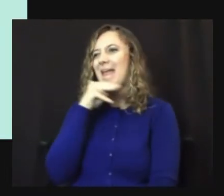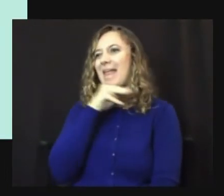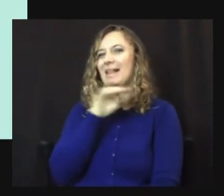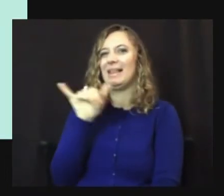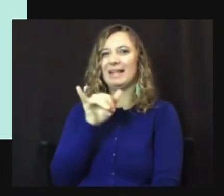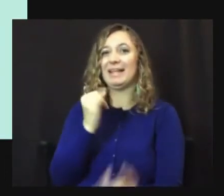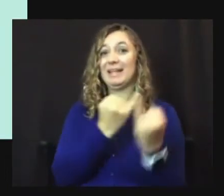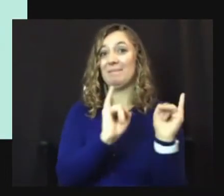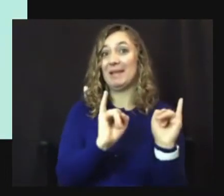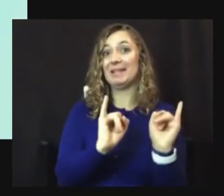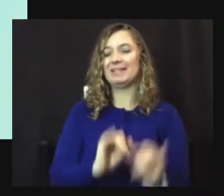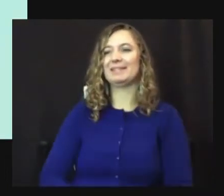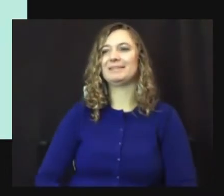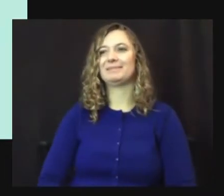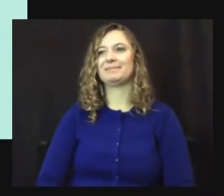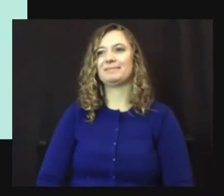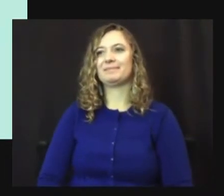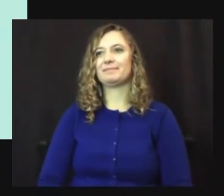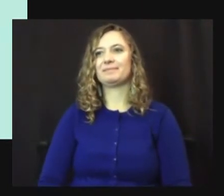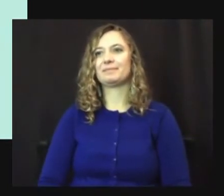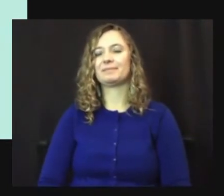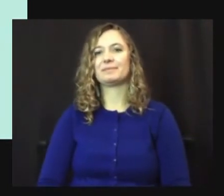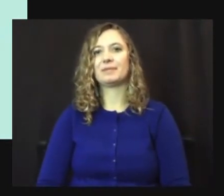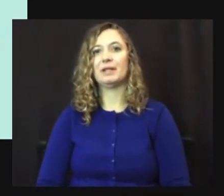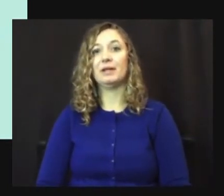independence. Oh, I wish I could.